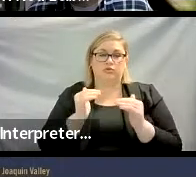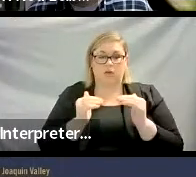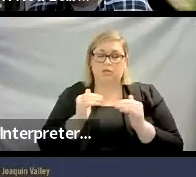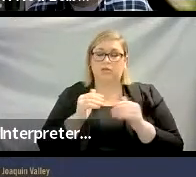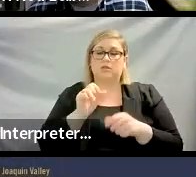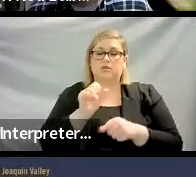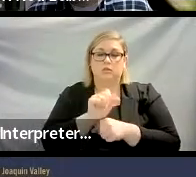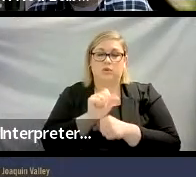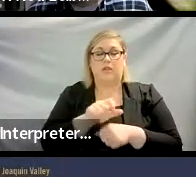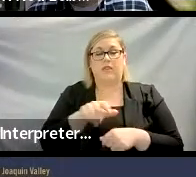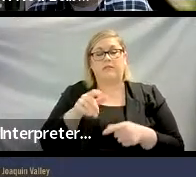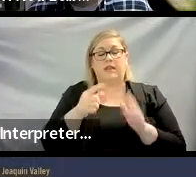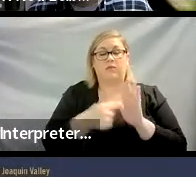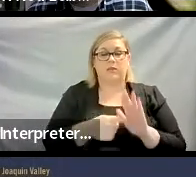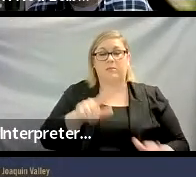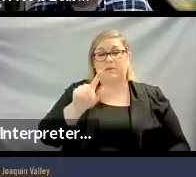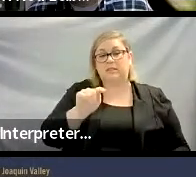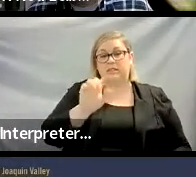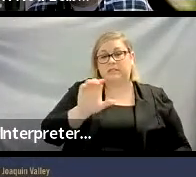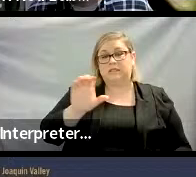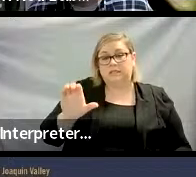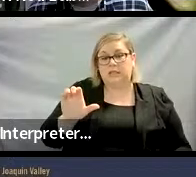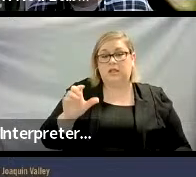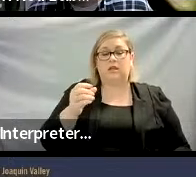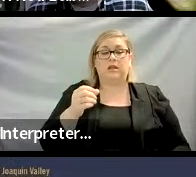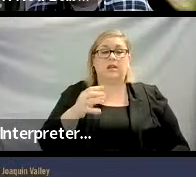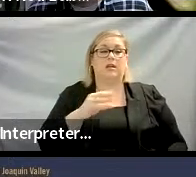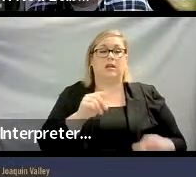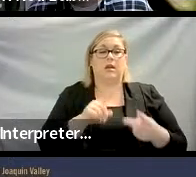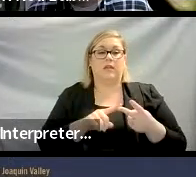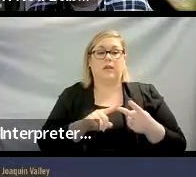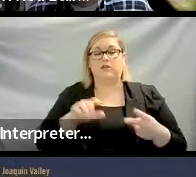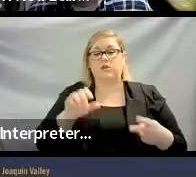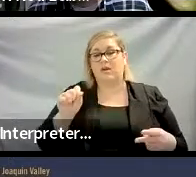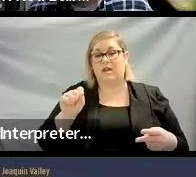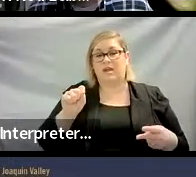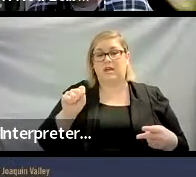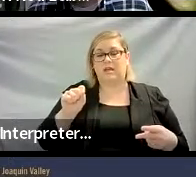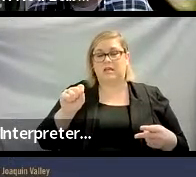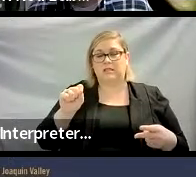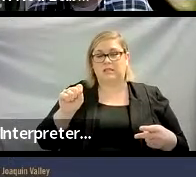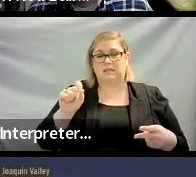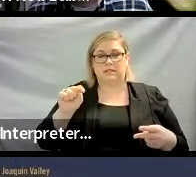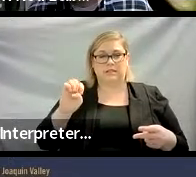like TCC, for instance, and also the Serp.